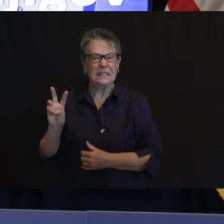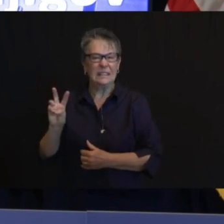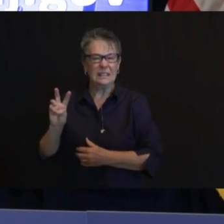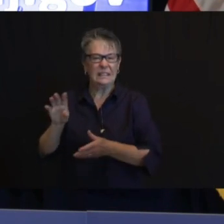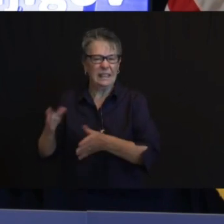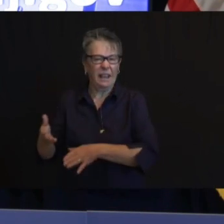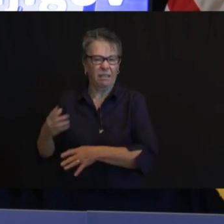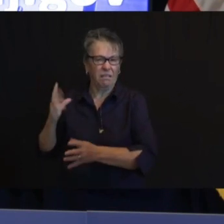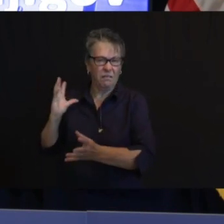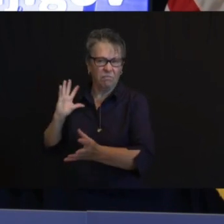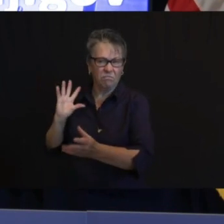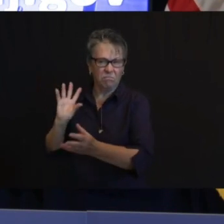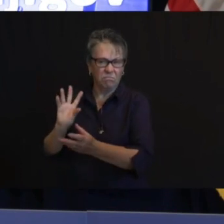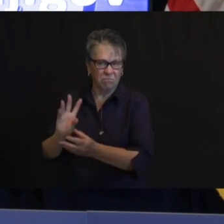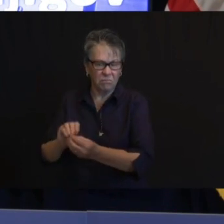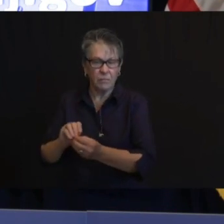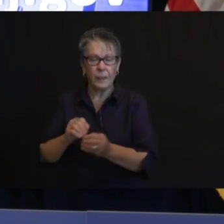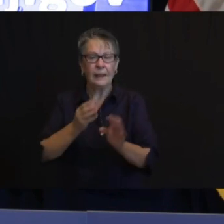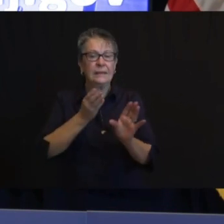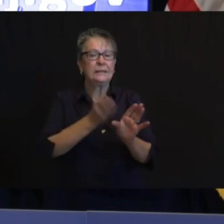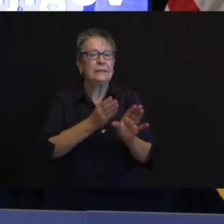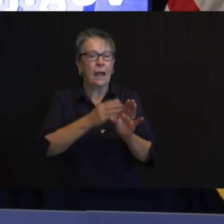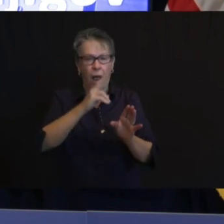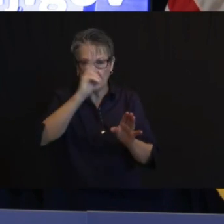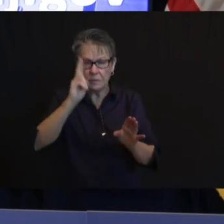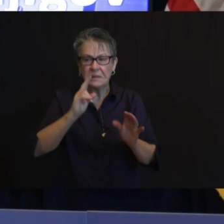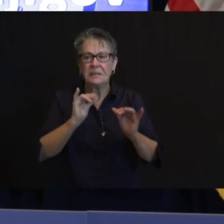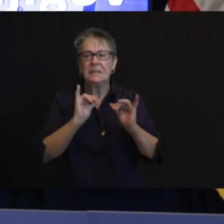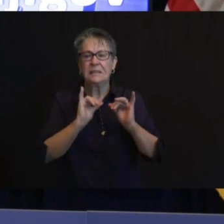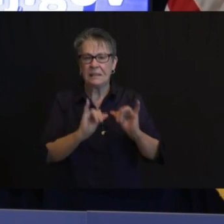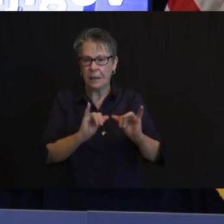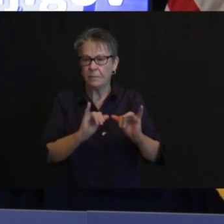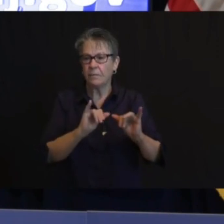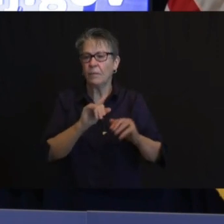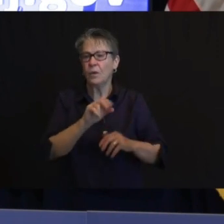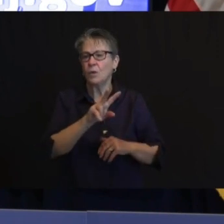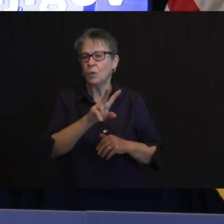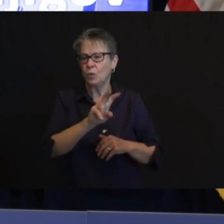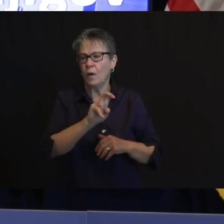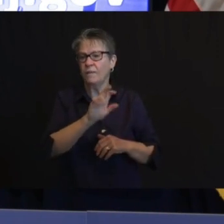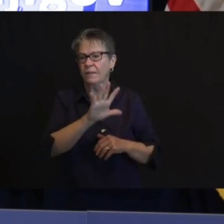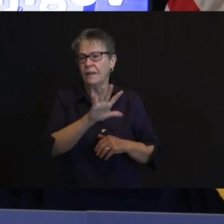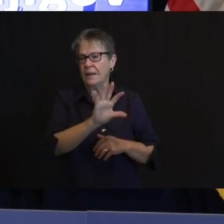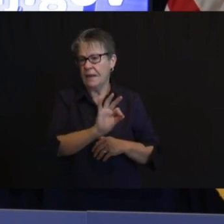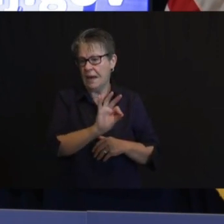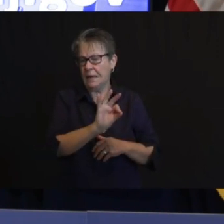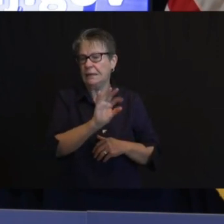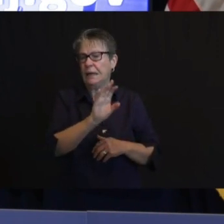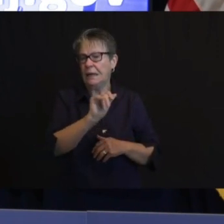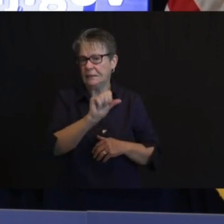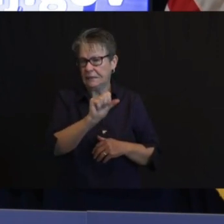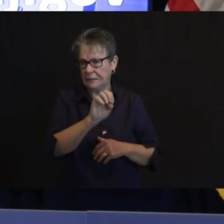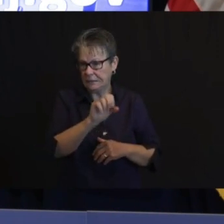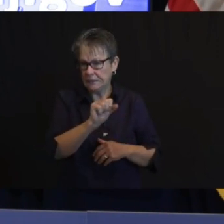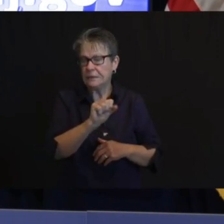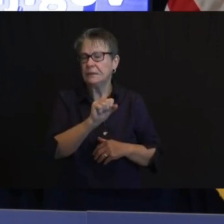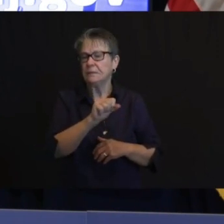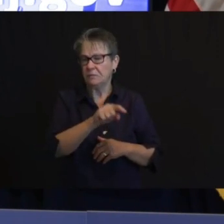psychiatric hospitals, the numbers remain the same, a total of 259 cases across the 4 hospitals.